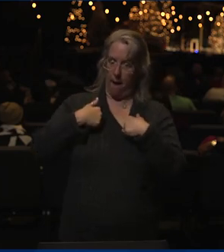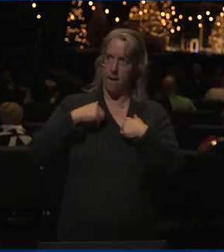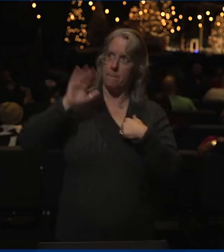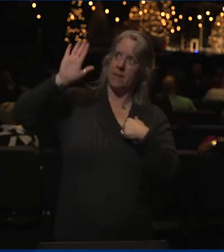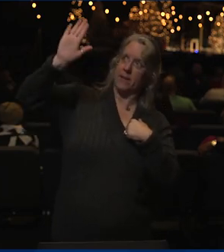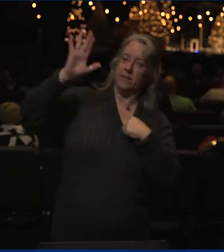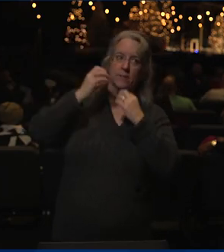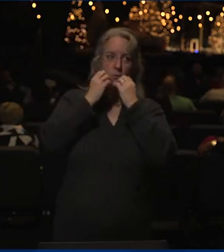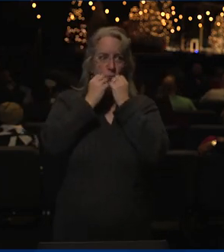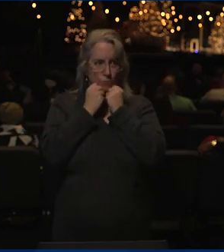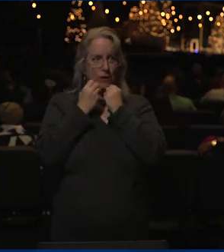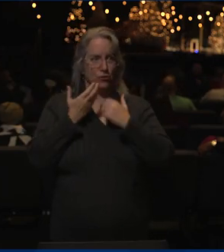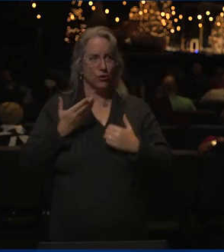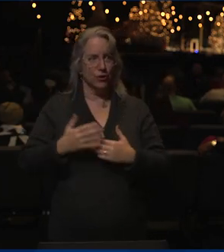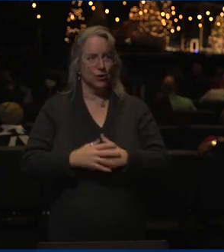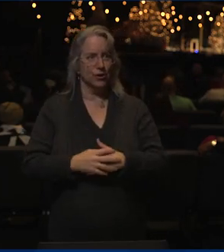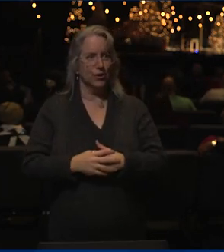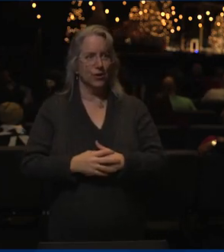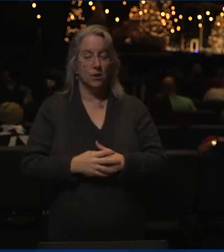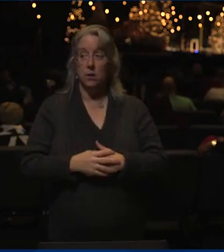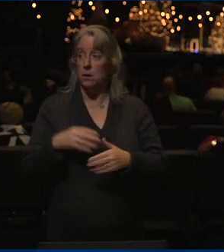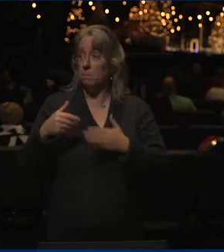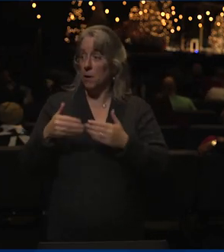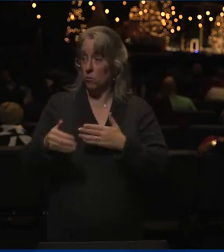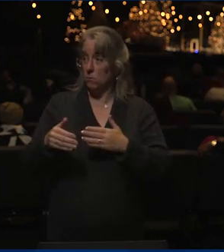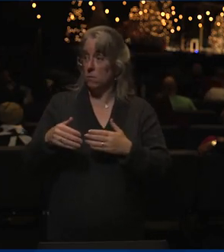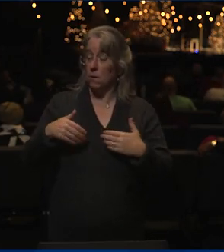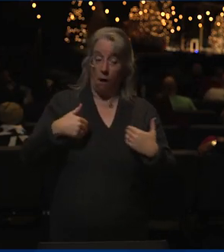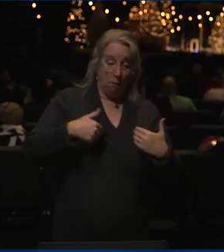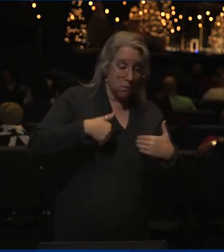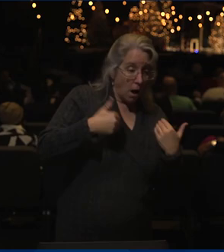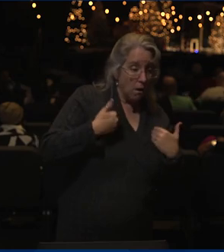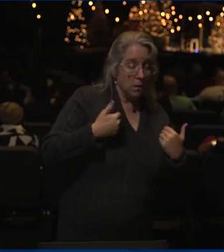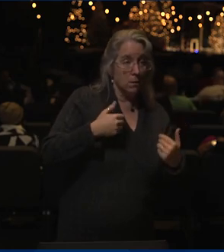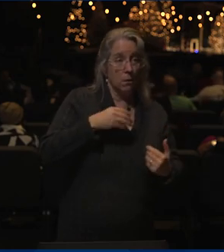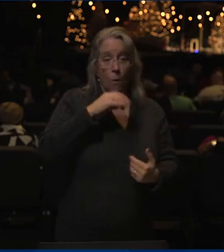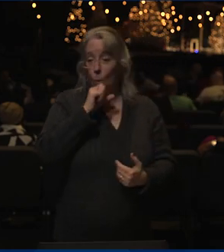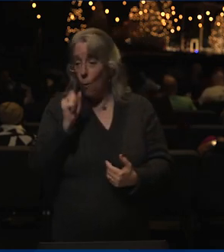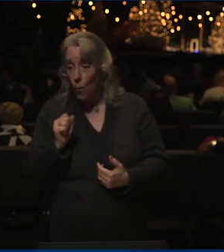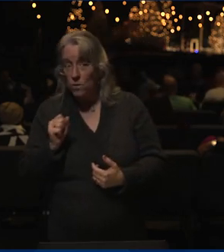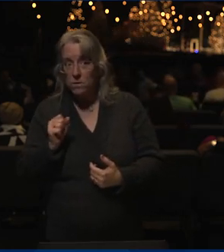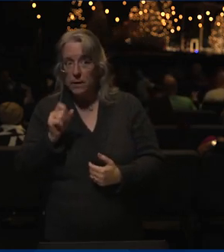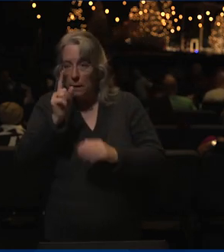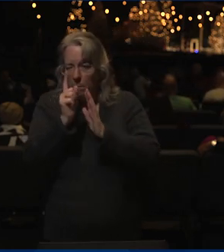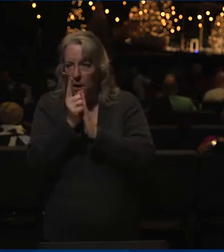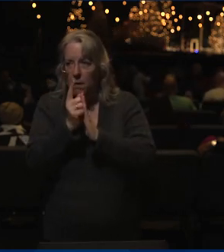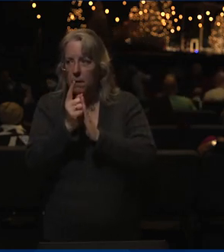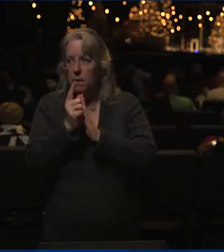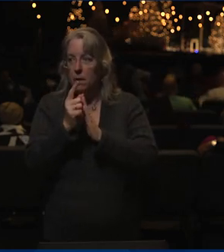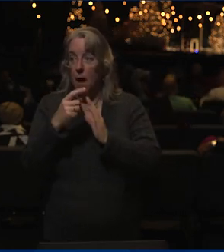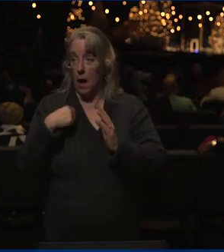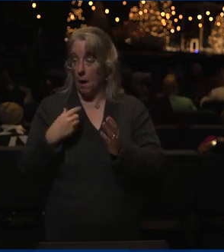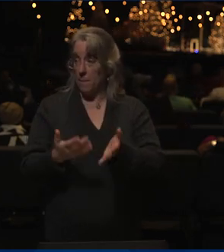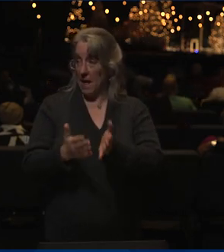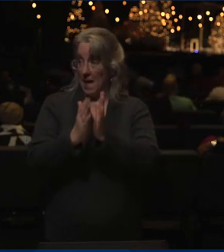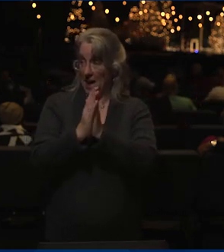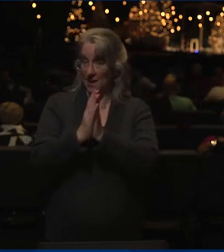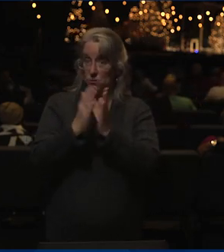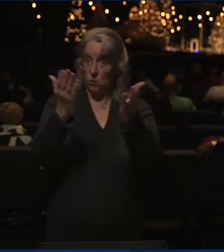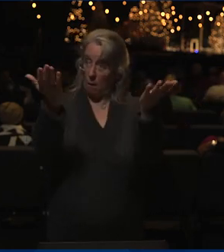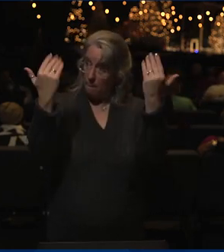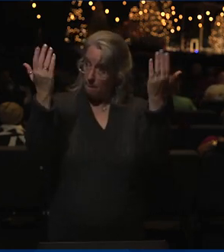moment, young or old, I'm going to invite you to do that. And I'm going to come down here too, and we'll have a moment of prayer.